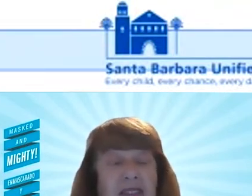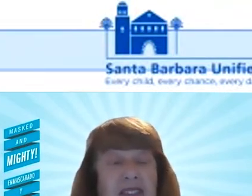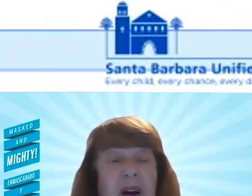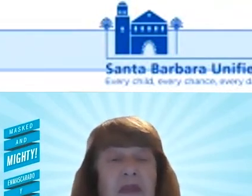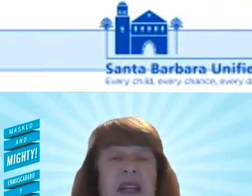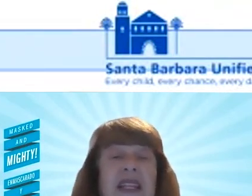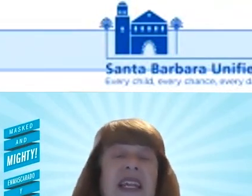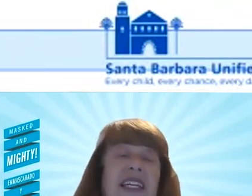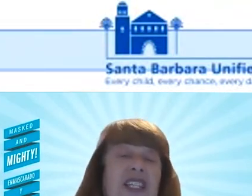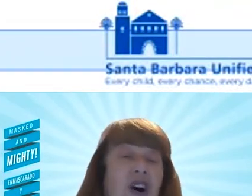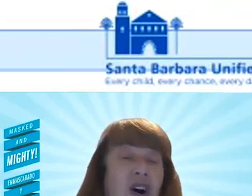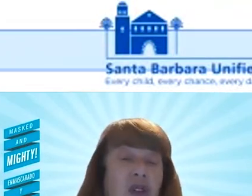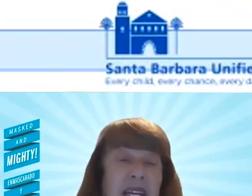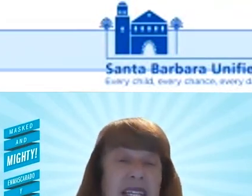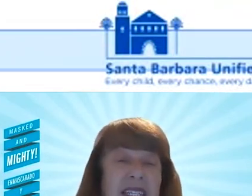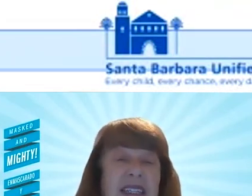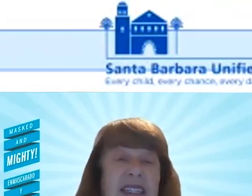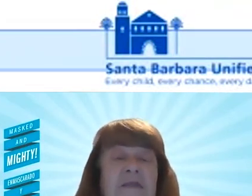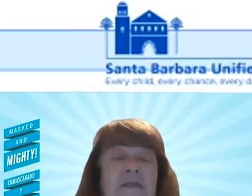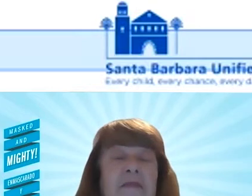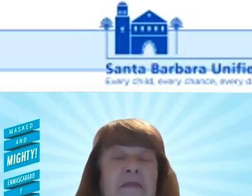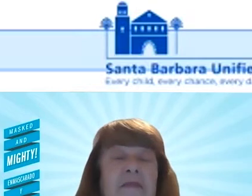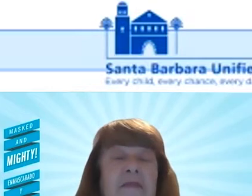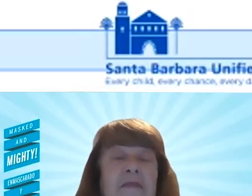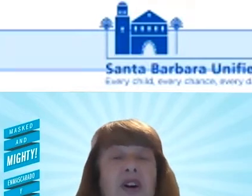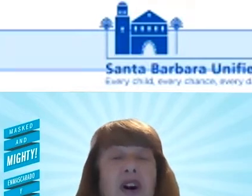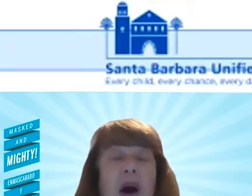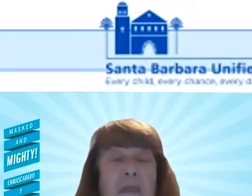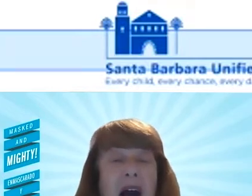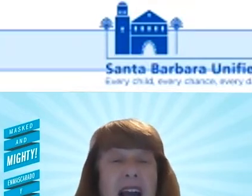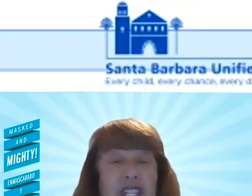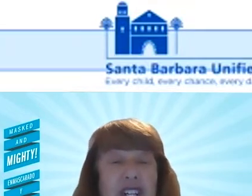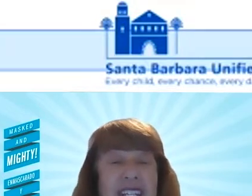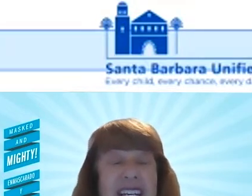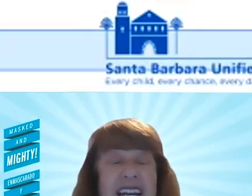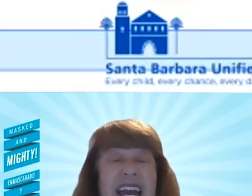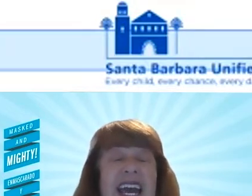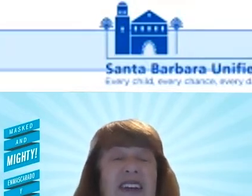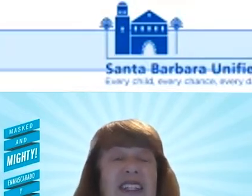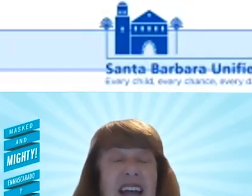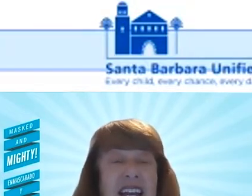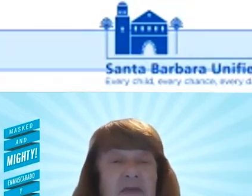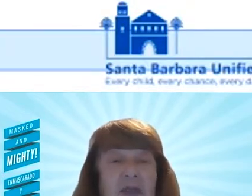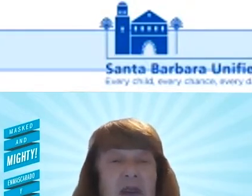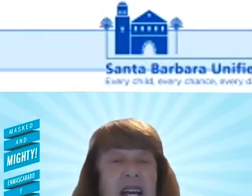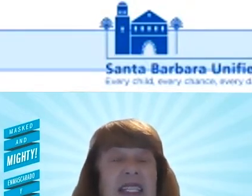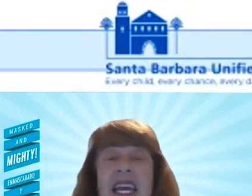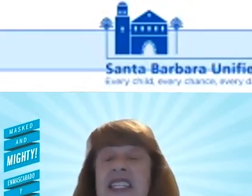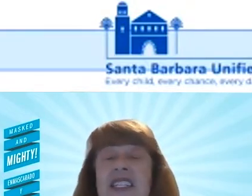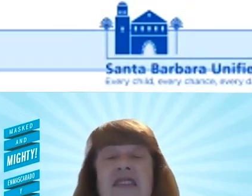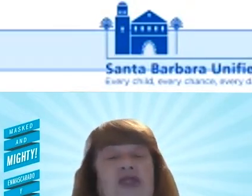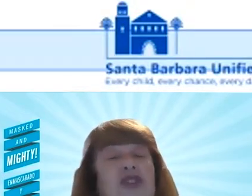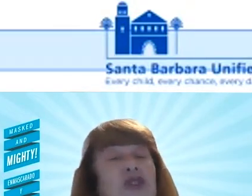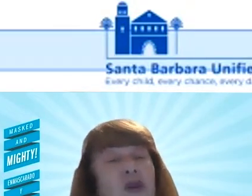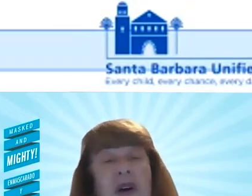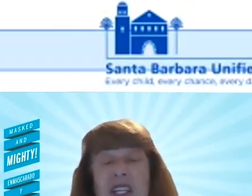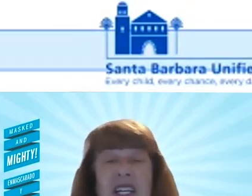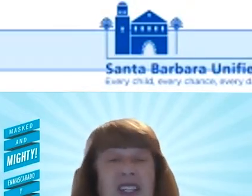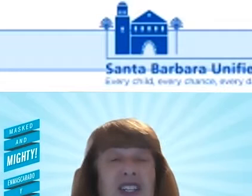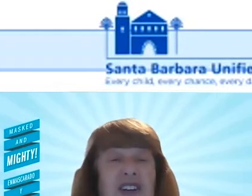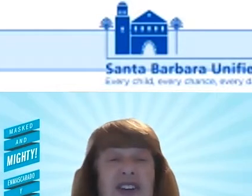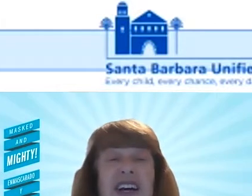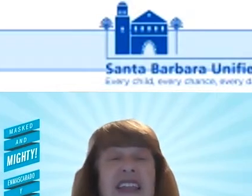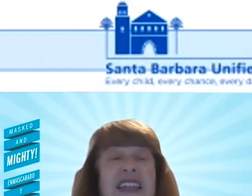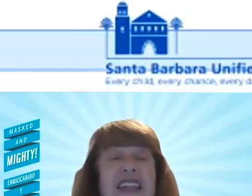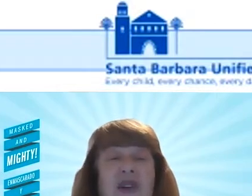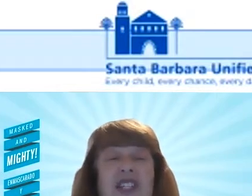website with the public health department that lists all the places. People can go on My Turn and sign up for a place. It's so